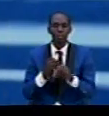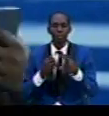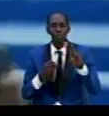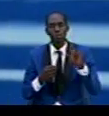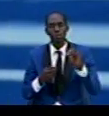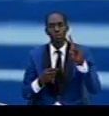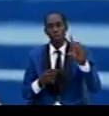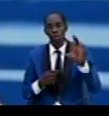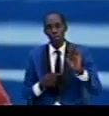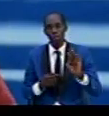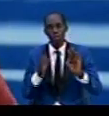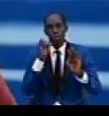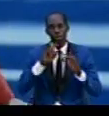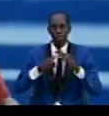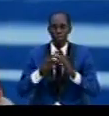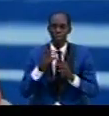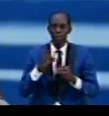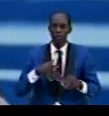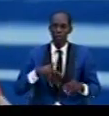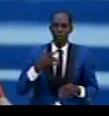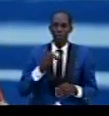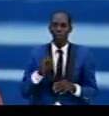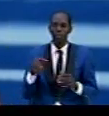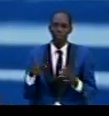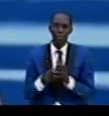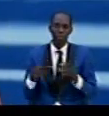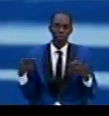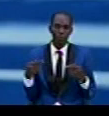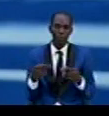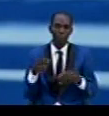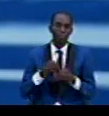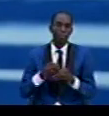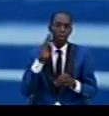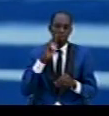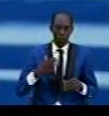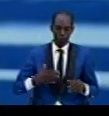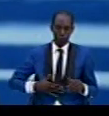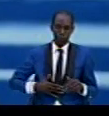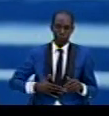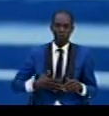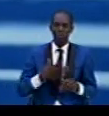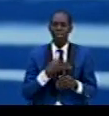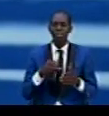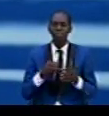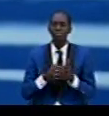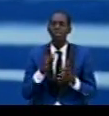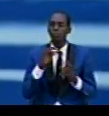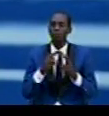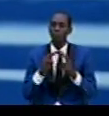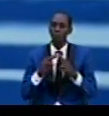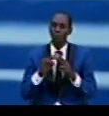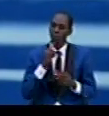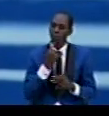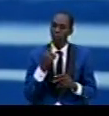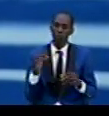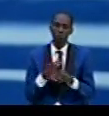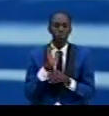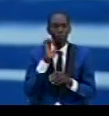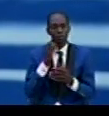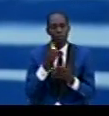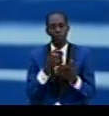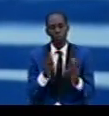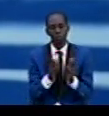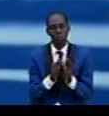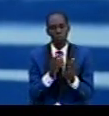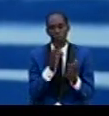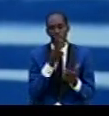I started feeling this pain in my stomach, and it's so painful. So I discussed with my mom, we went to the hospital.